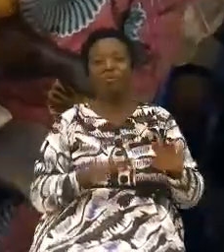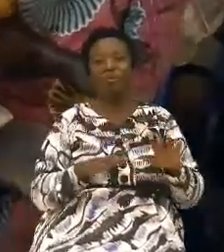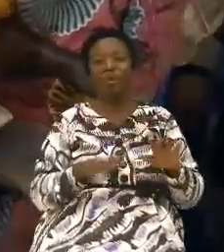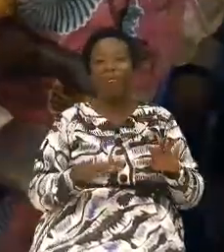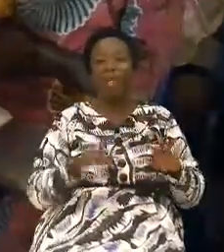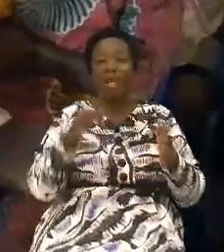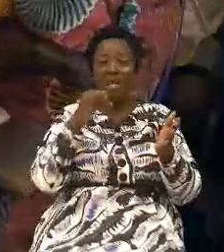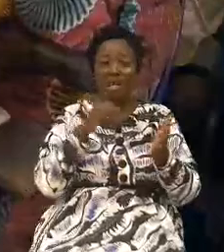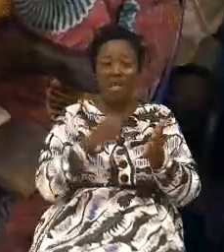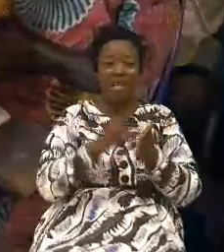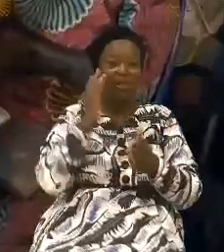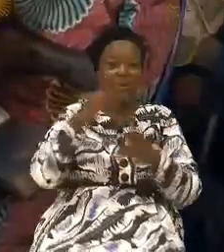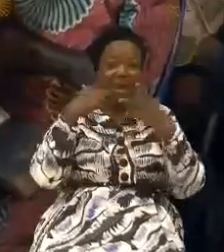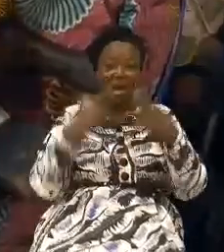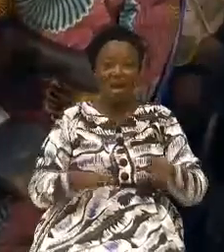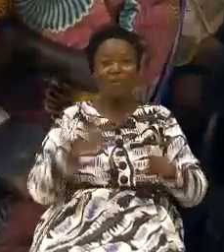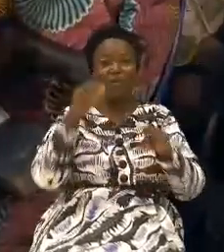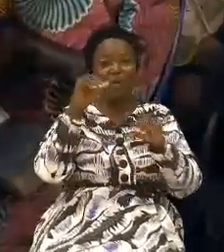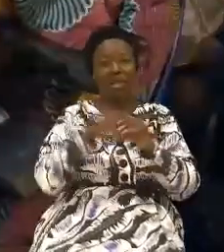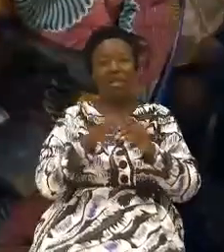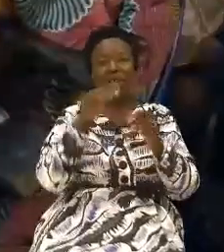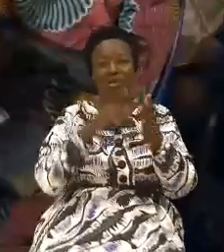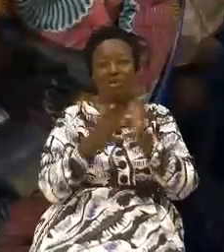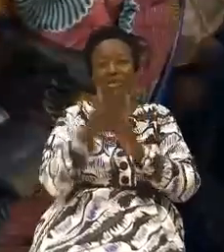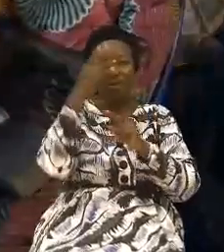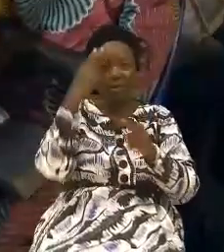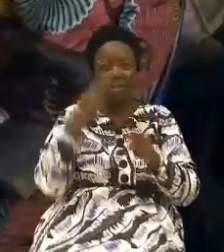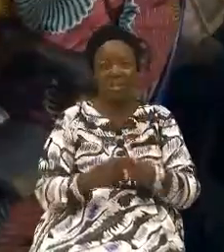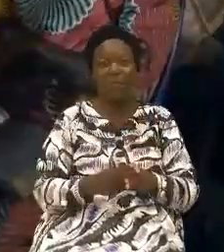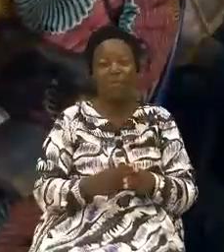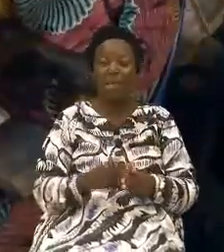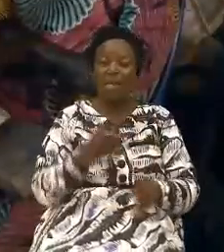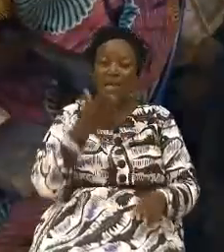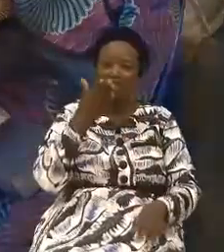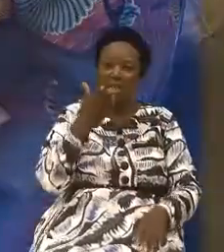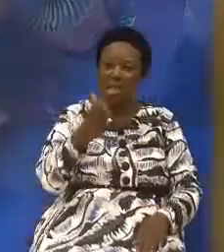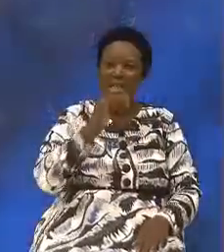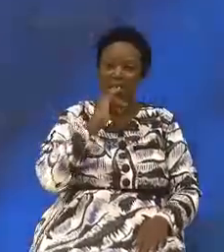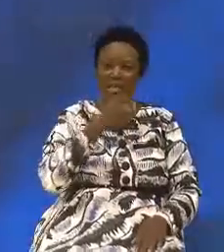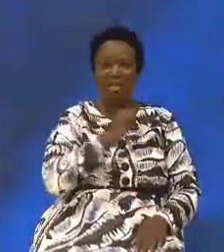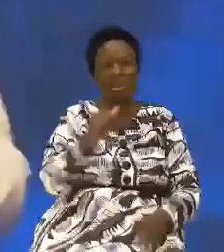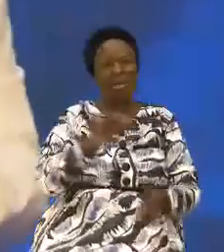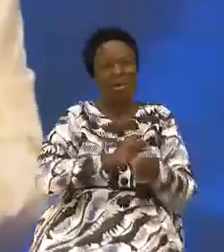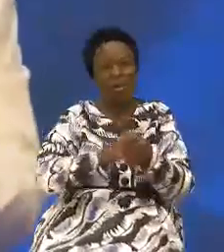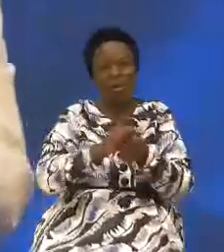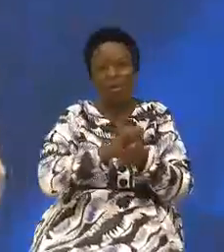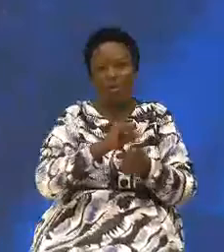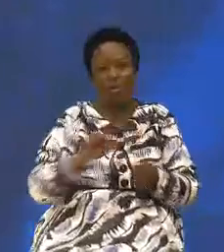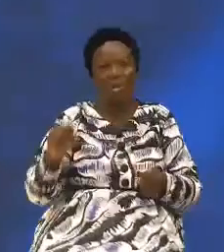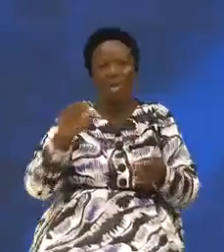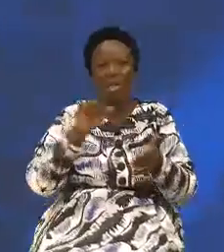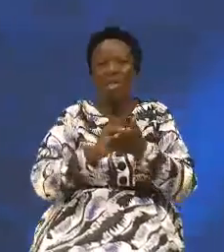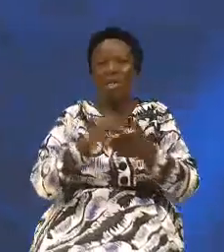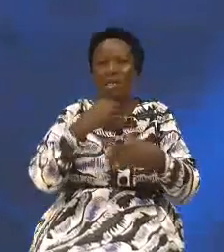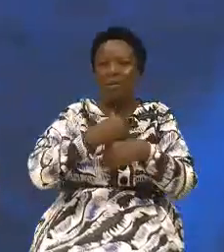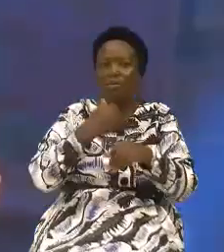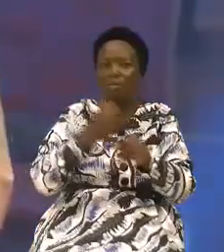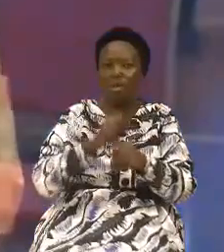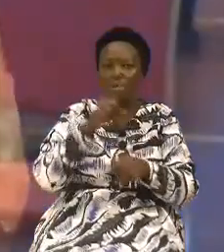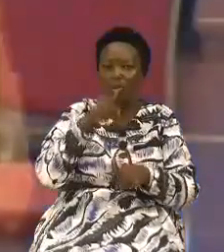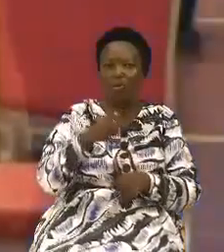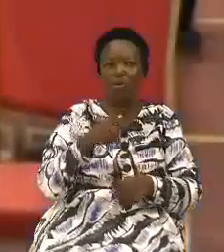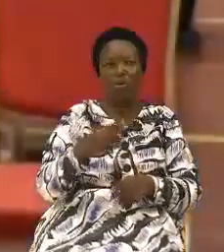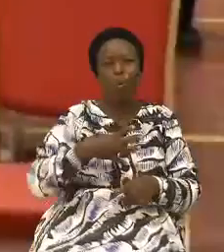happen in Jesus' name. There is a washing that makes you white, and